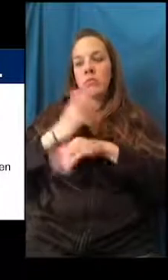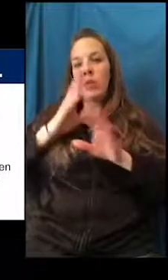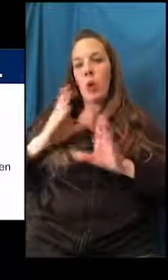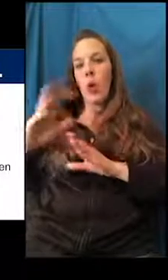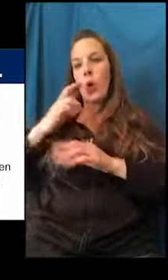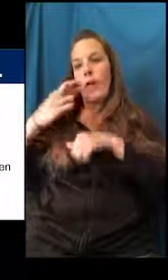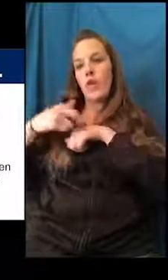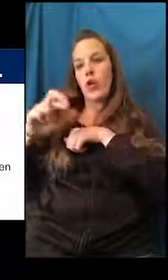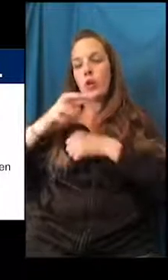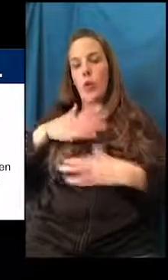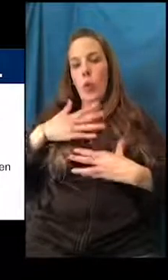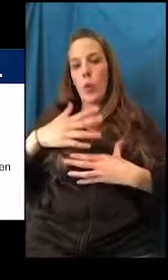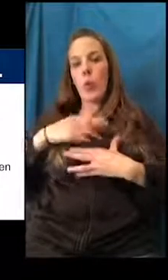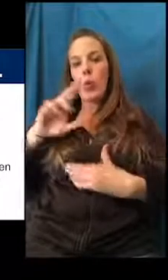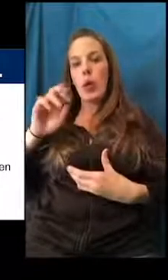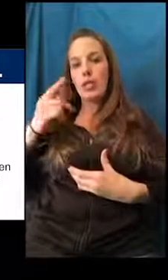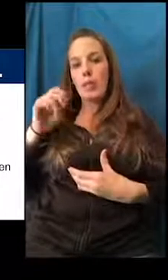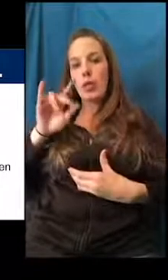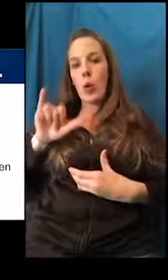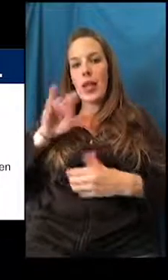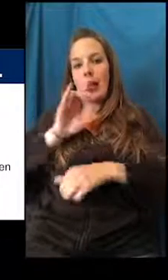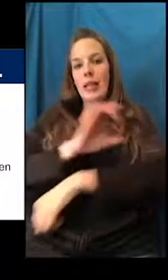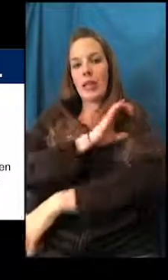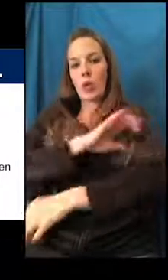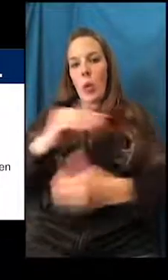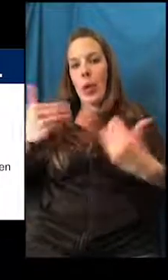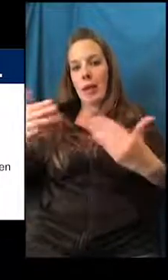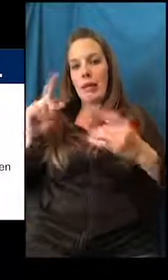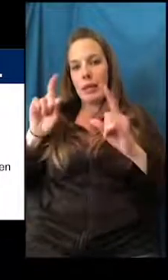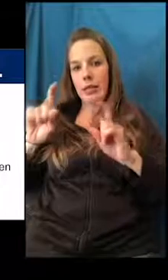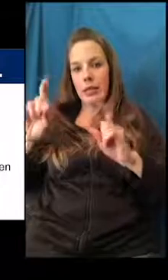clinics to get tested.